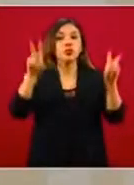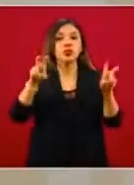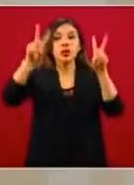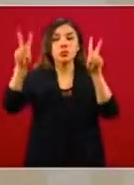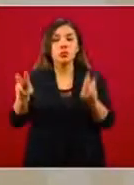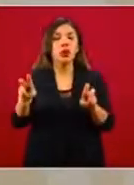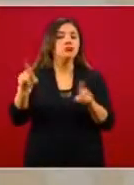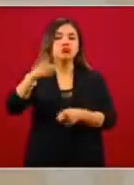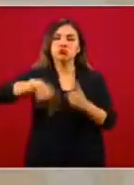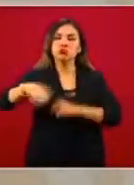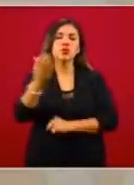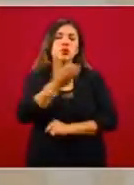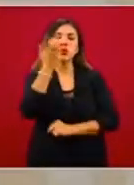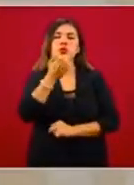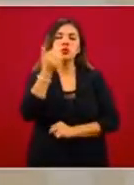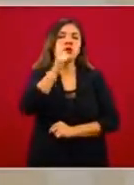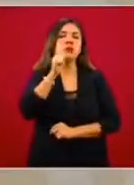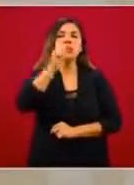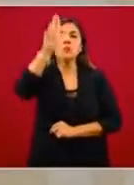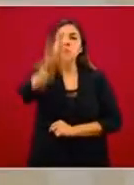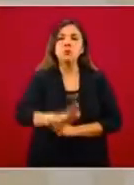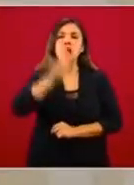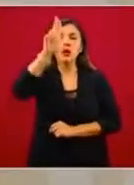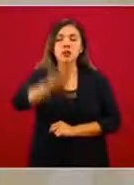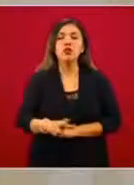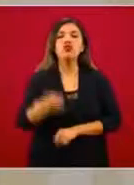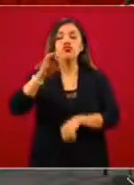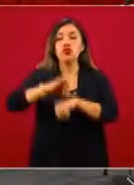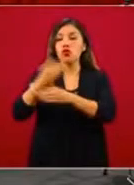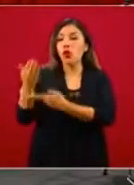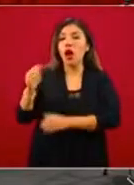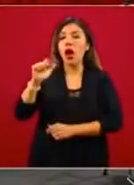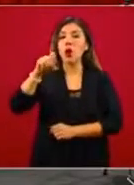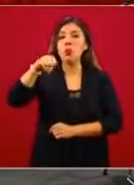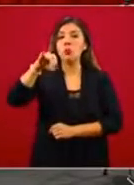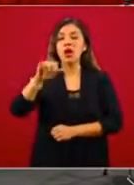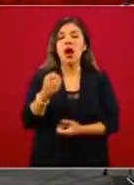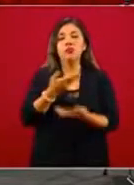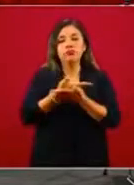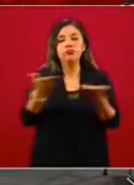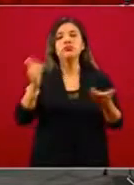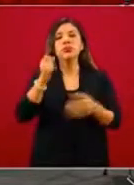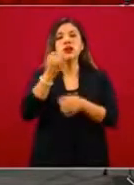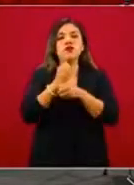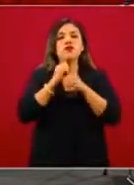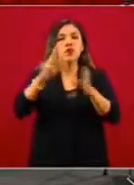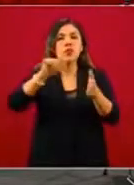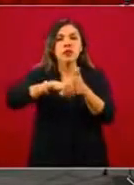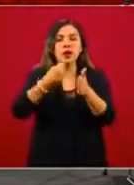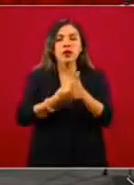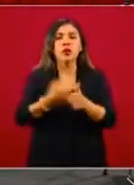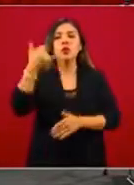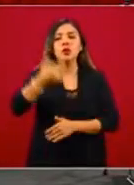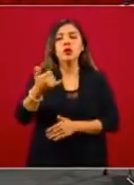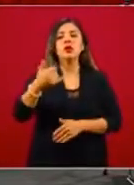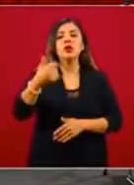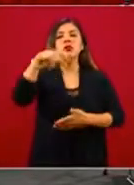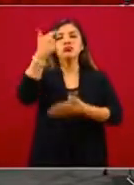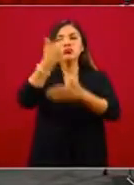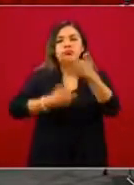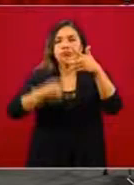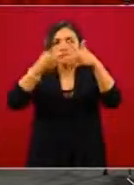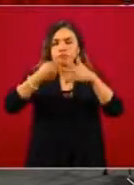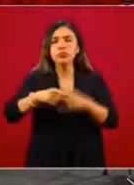two different areas, the typical Tuesday subjects. Dr. Alomia will present the technical report